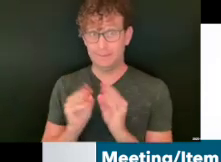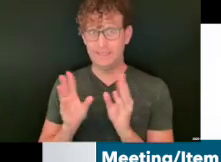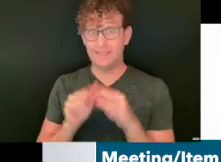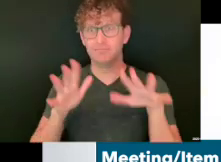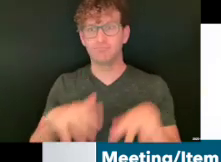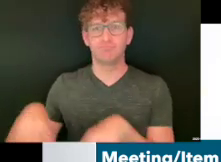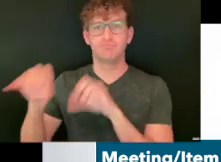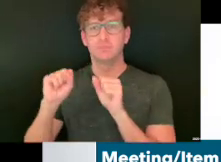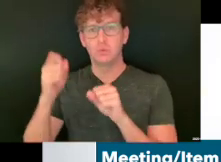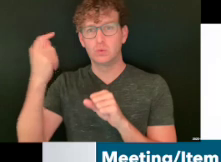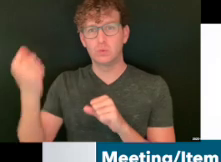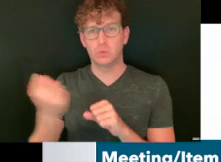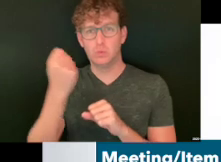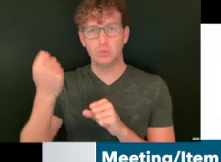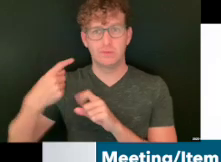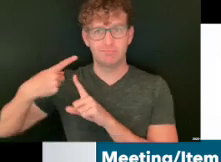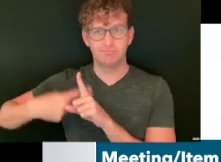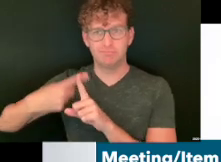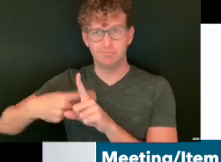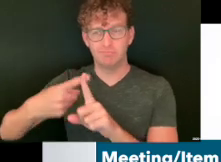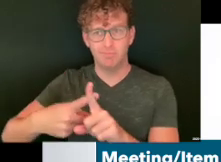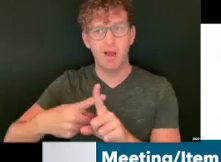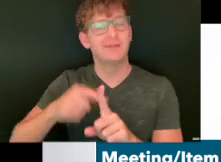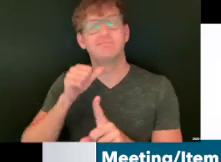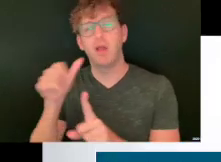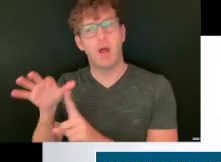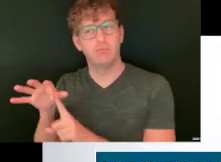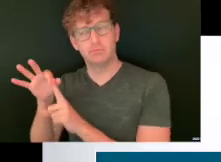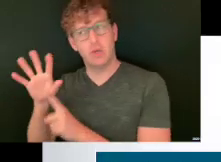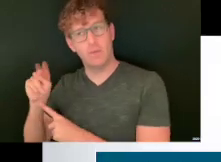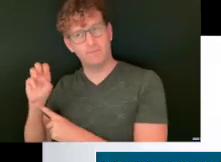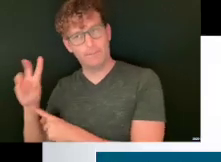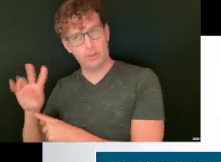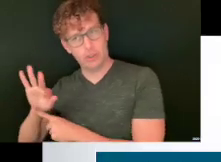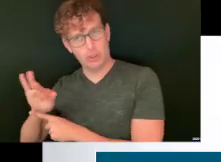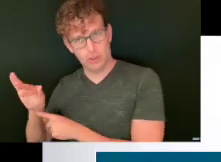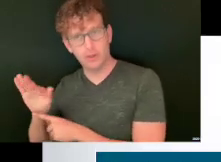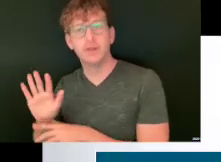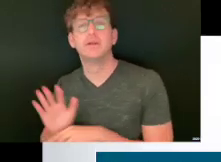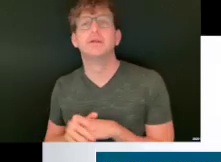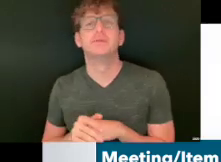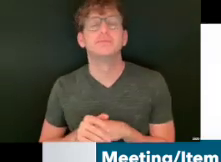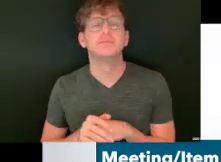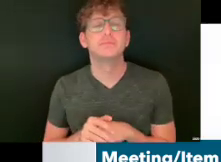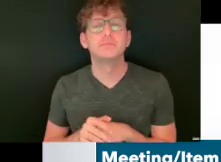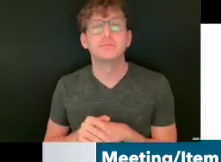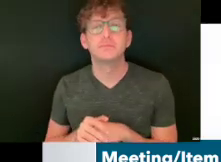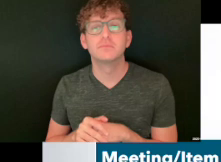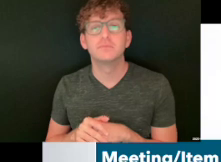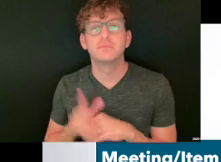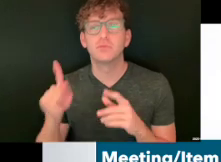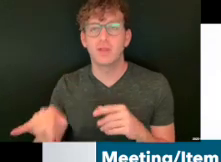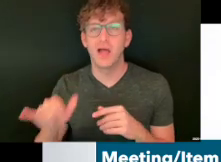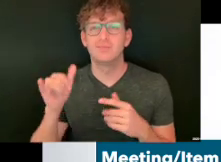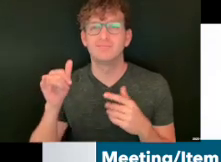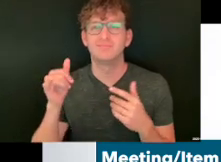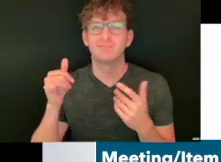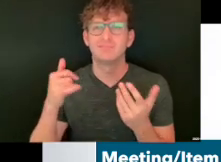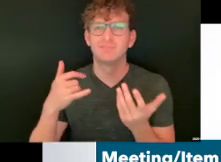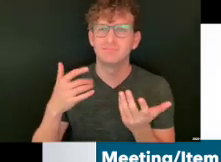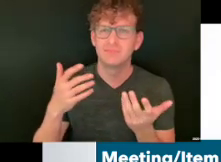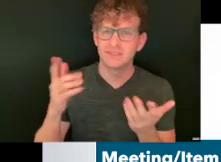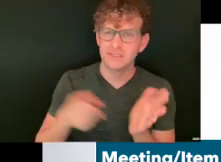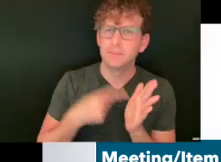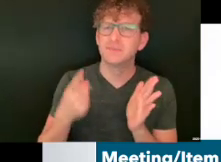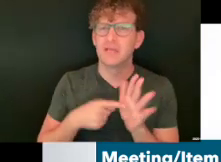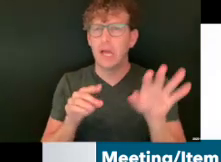Sometimes we have to shift them around a day or two, but we try our best to keep the consistency and keep them on the third Tuesday of the